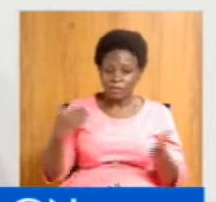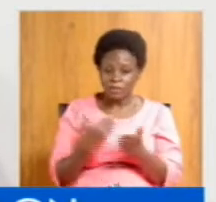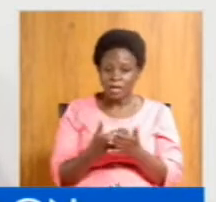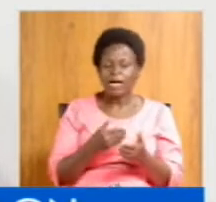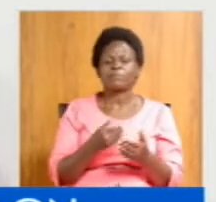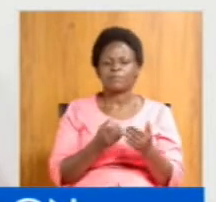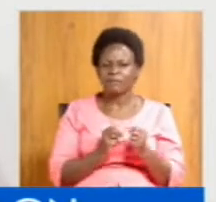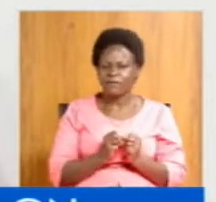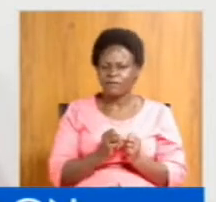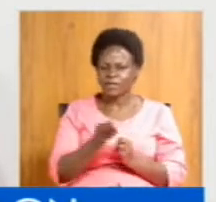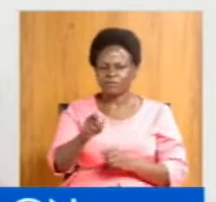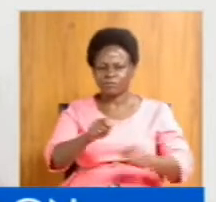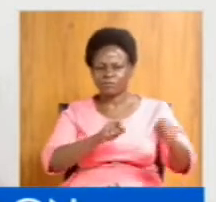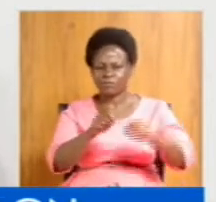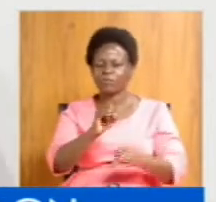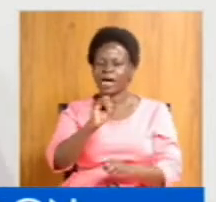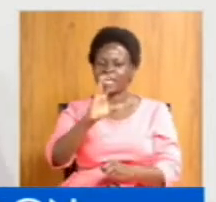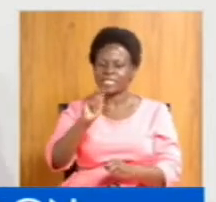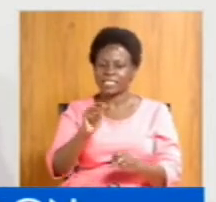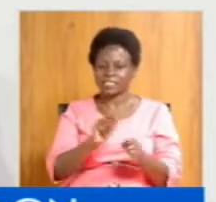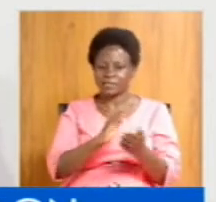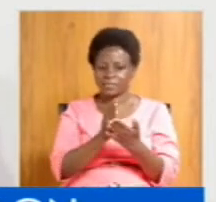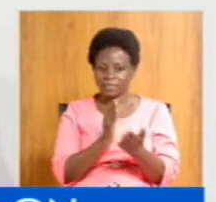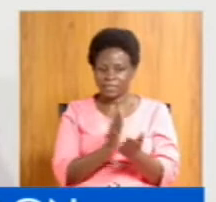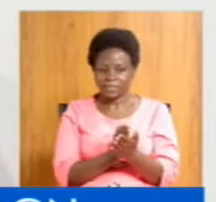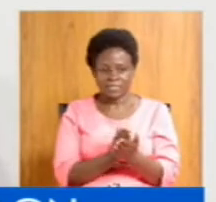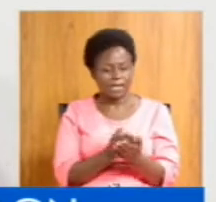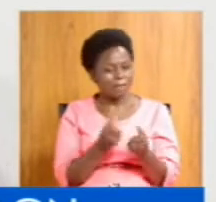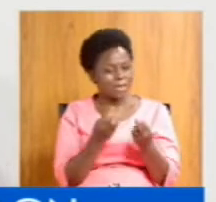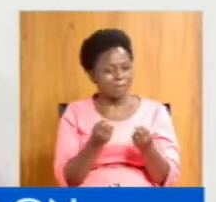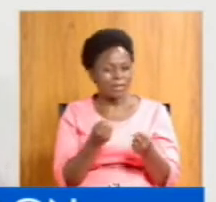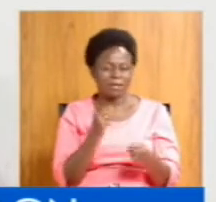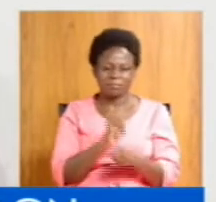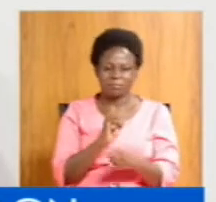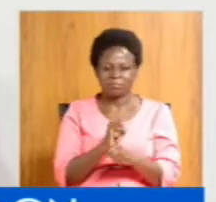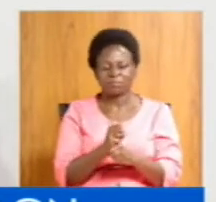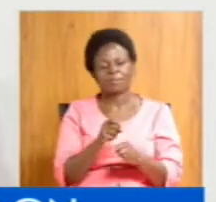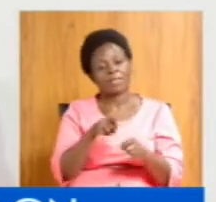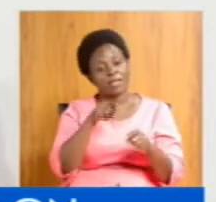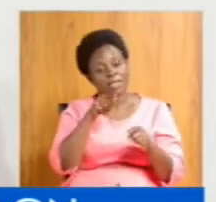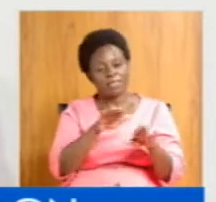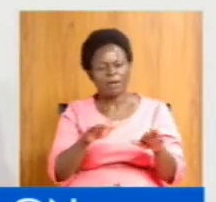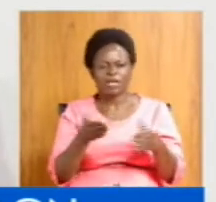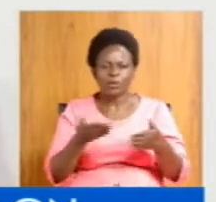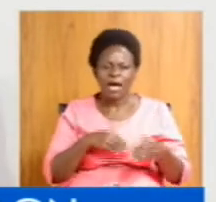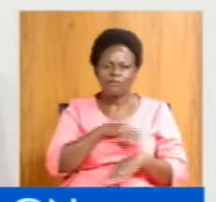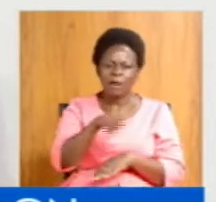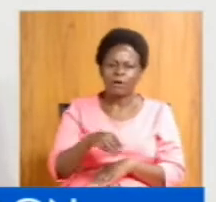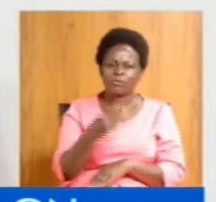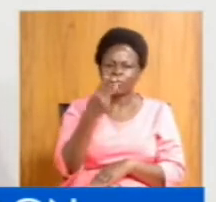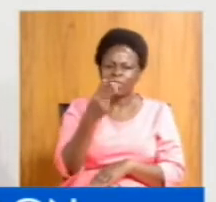able to effectively regulate the ICT sector. We've been able to attract so many operators in the market. As we speak, we have about